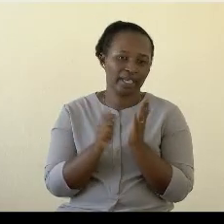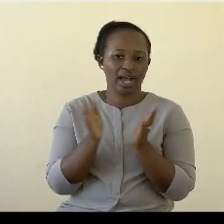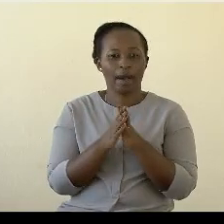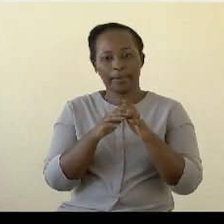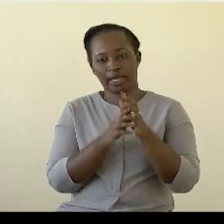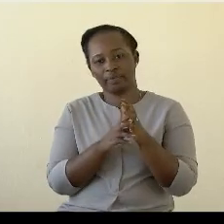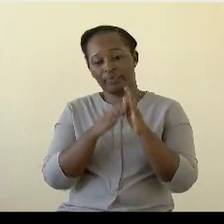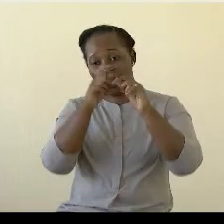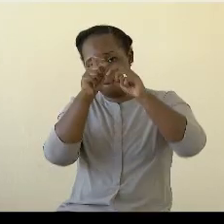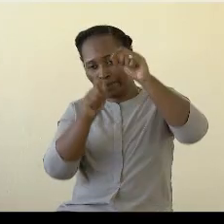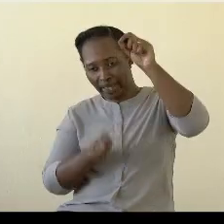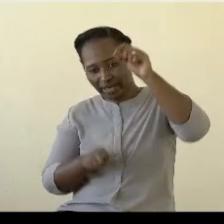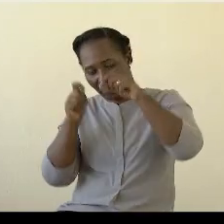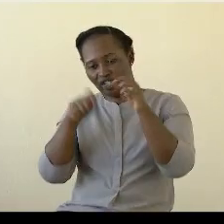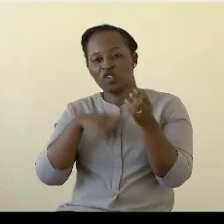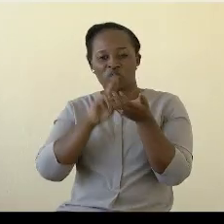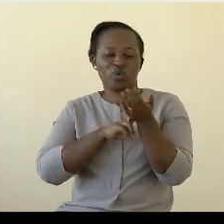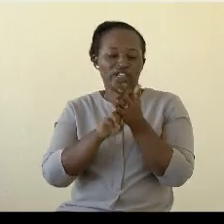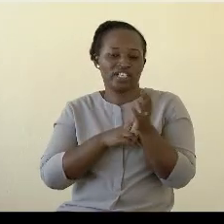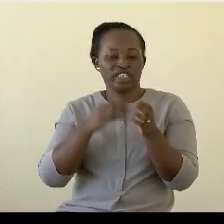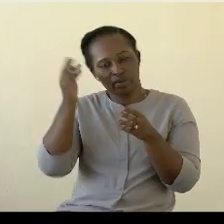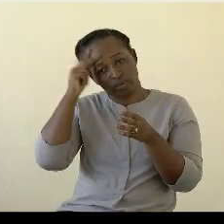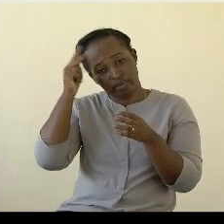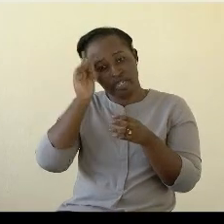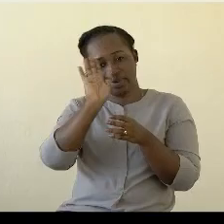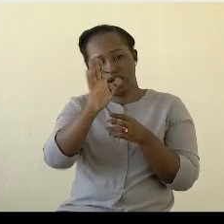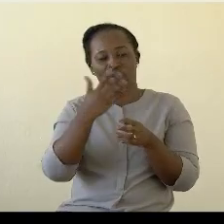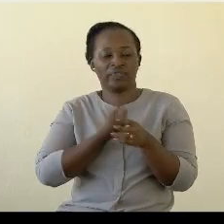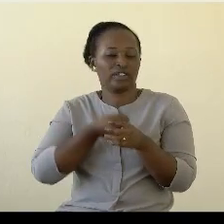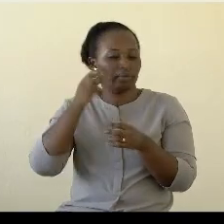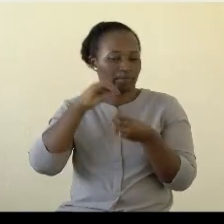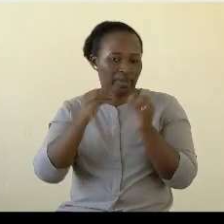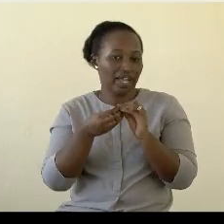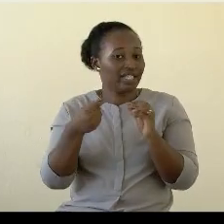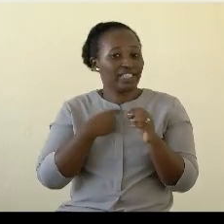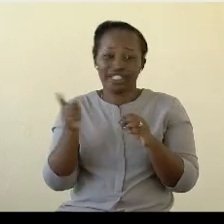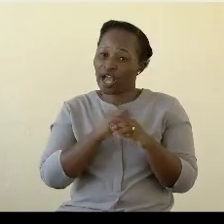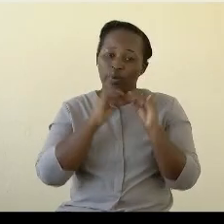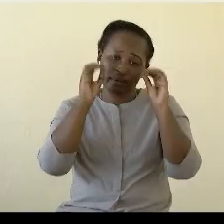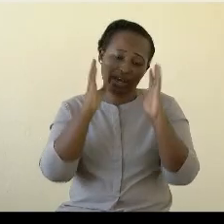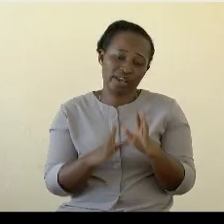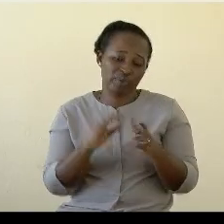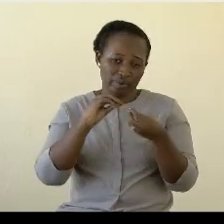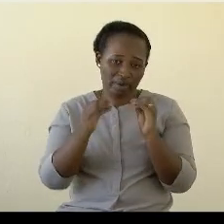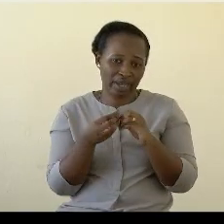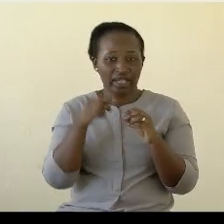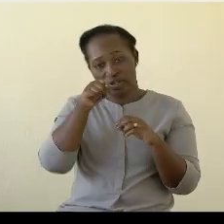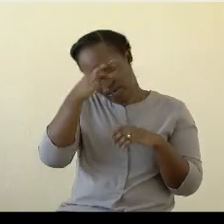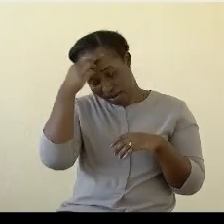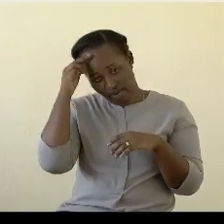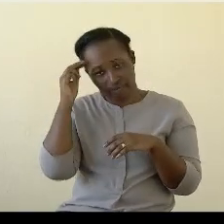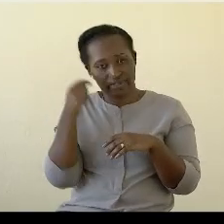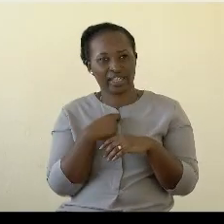start drawing, sketch, use your math skills. I'm not teaching math, remember, and that's why